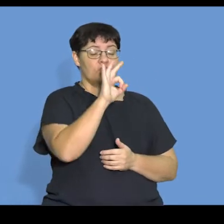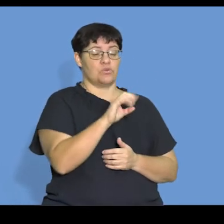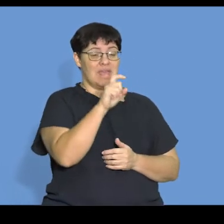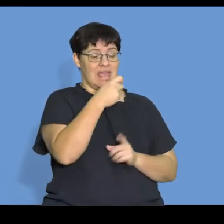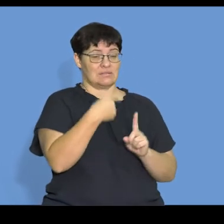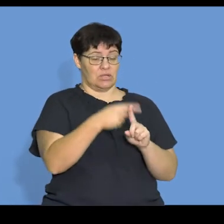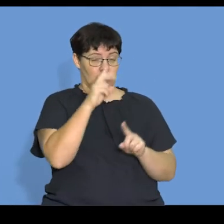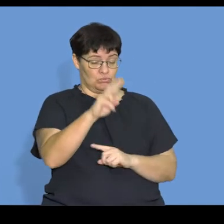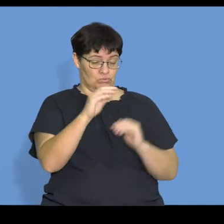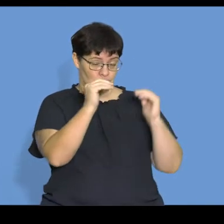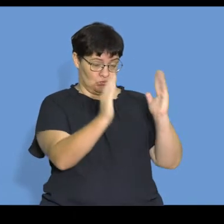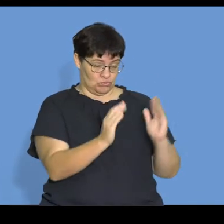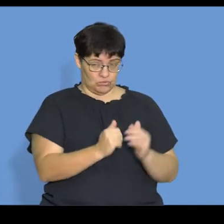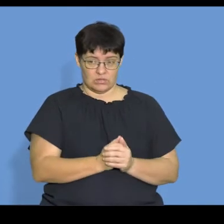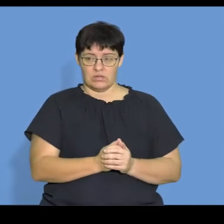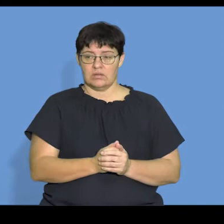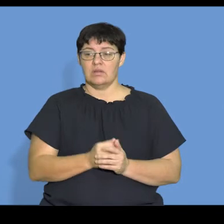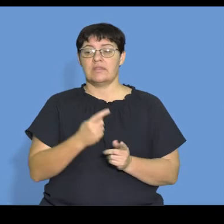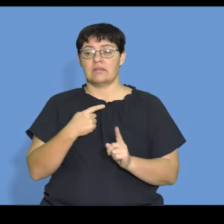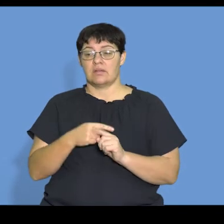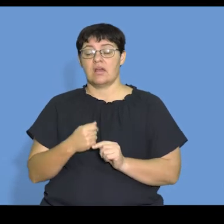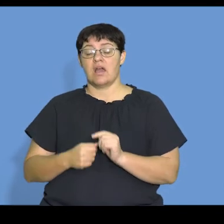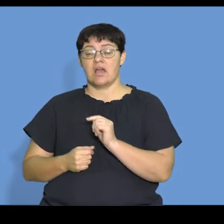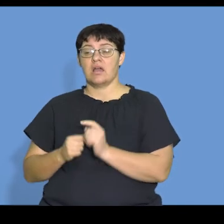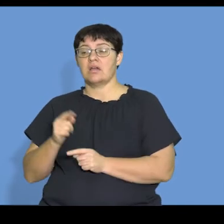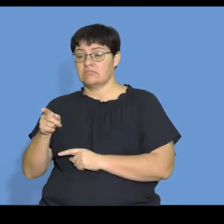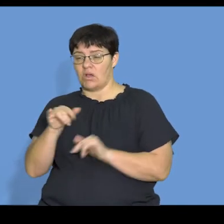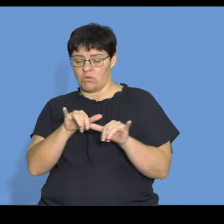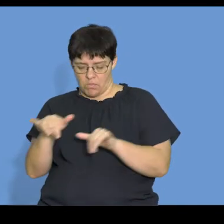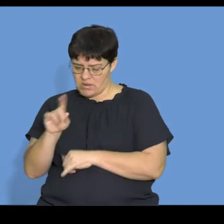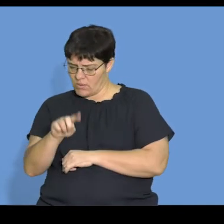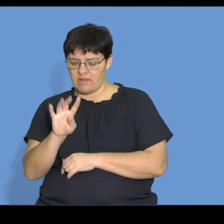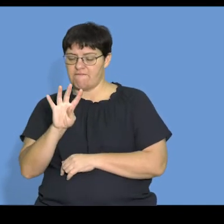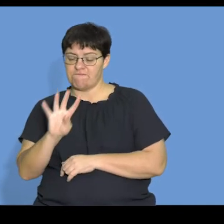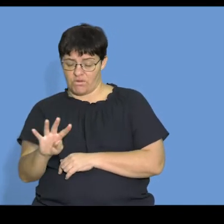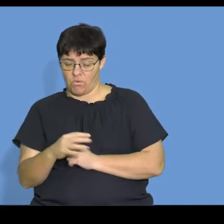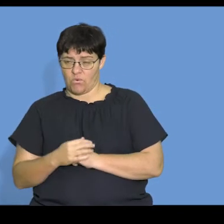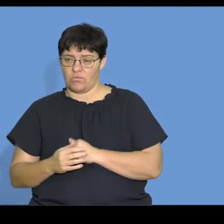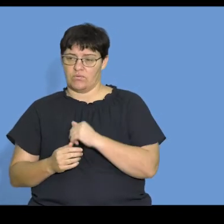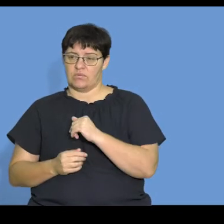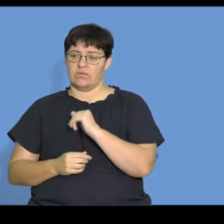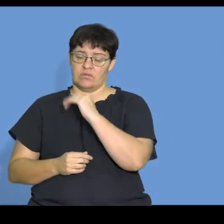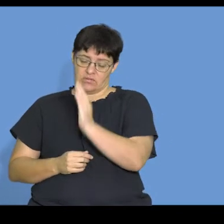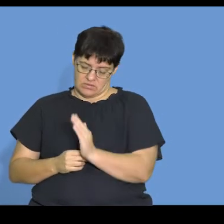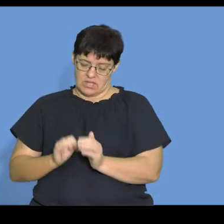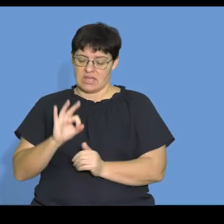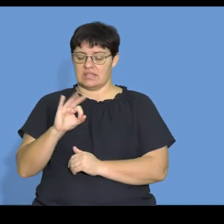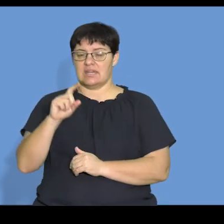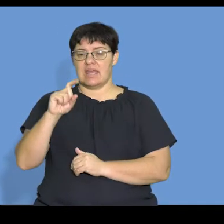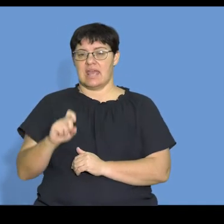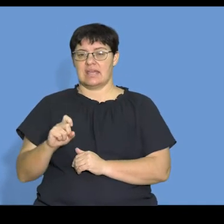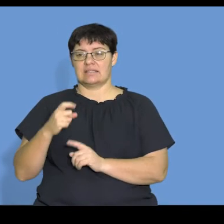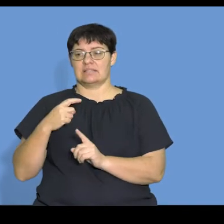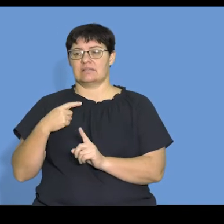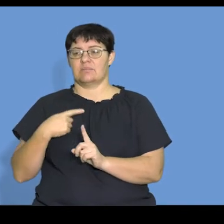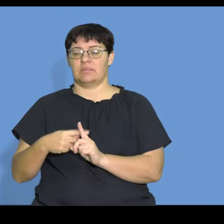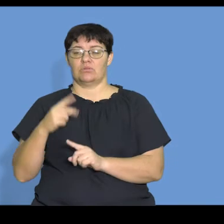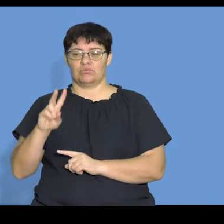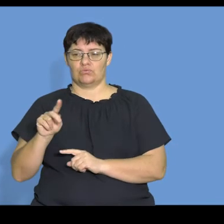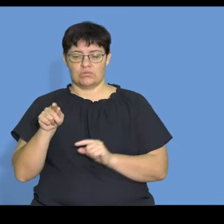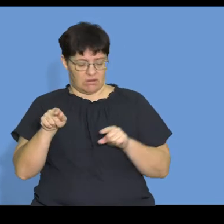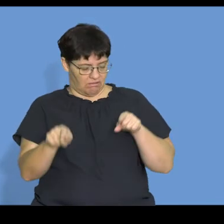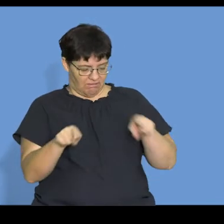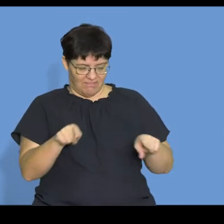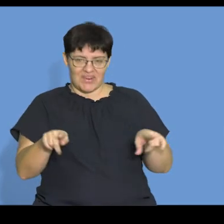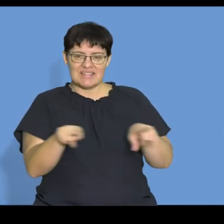plus 2. The common factor of the second one will be 4, and I will be left with 3x plus 2.